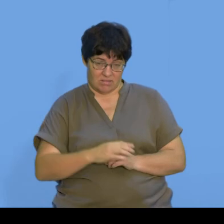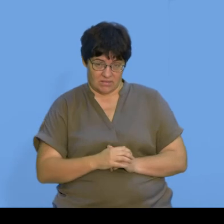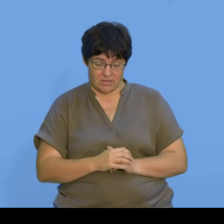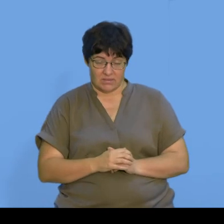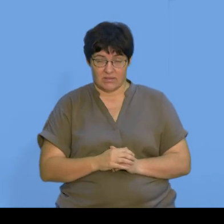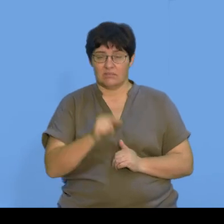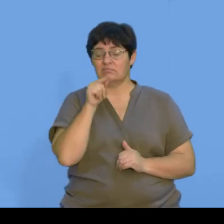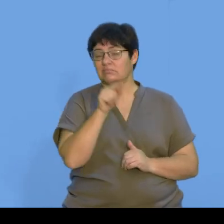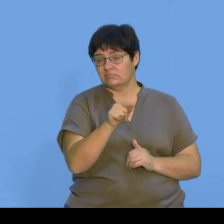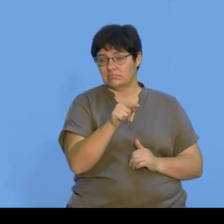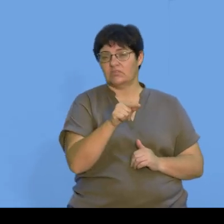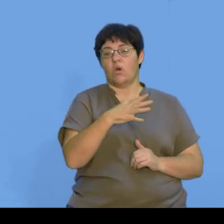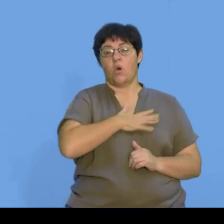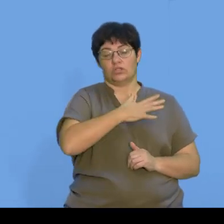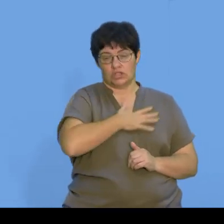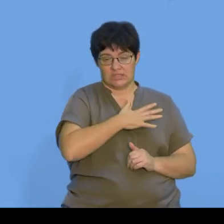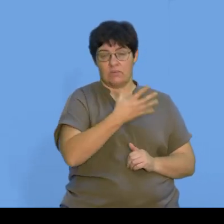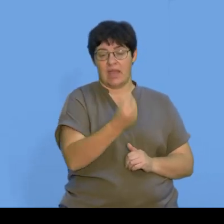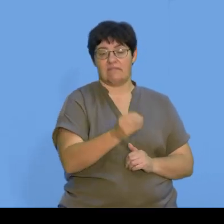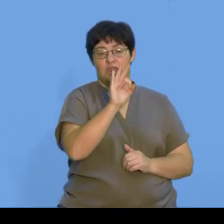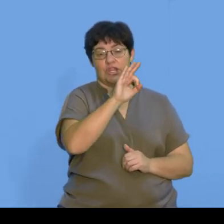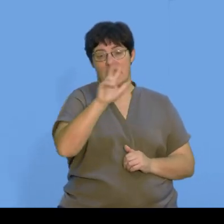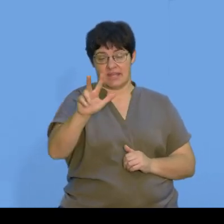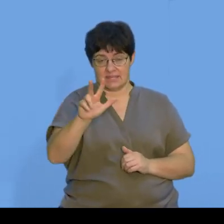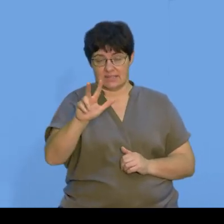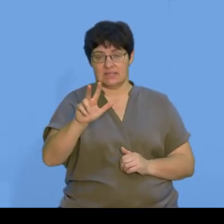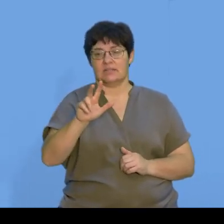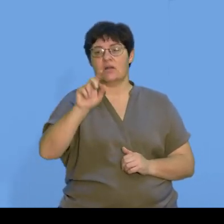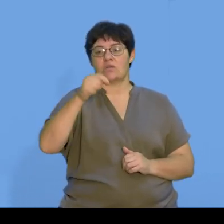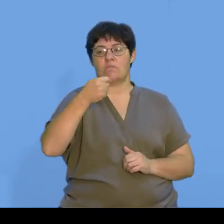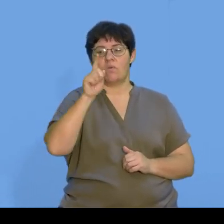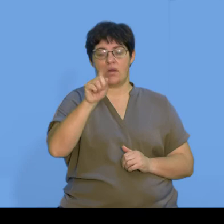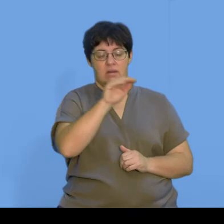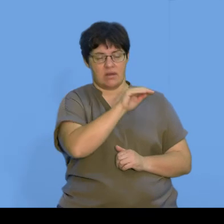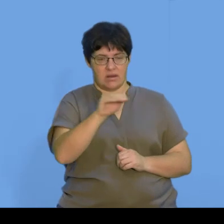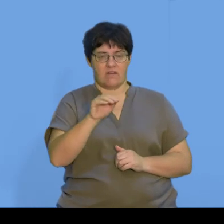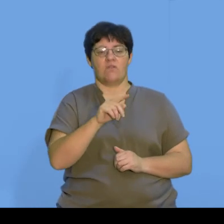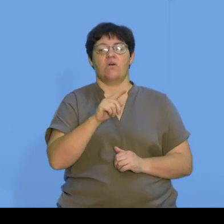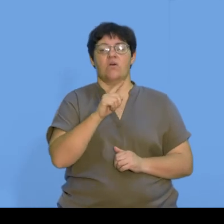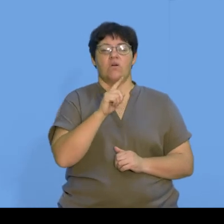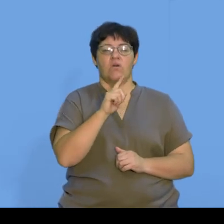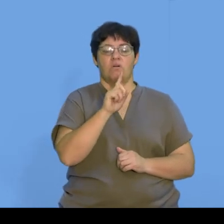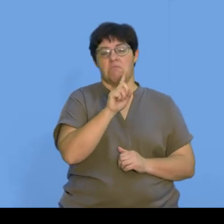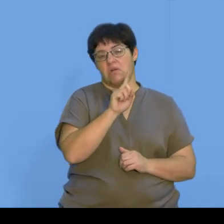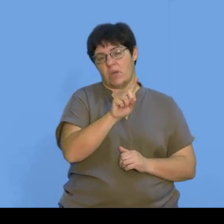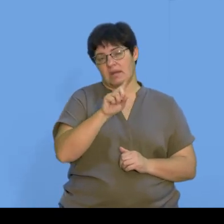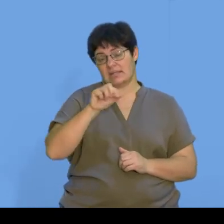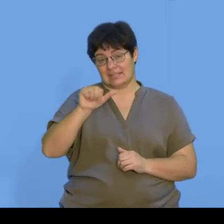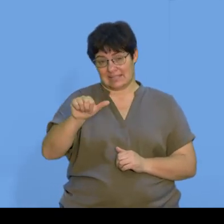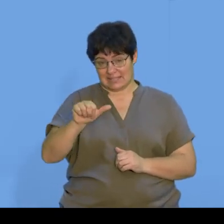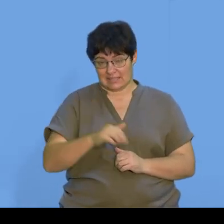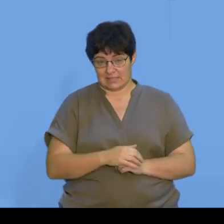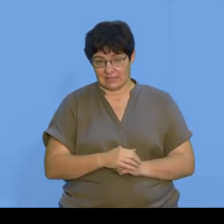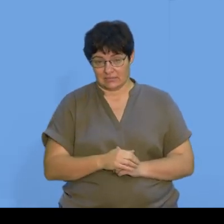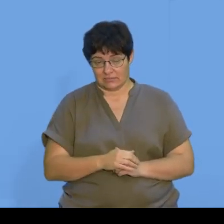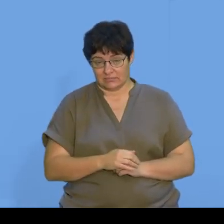every mole, right? And then for oxygen, we've got 38.1 grams for every 100 gram sample,